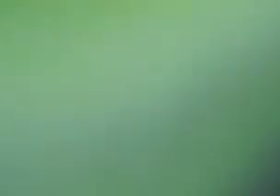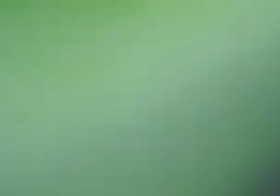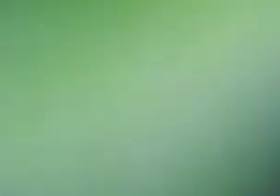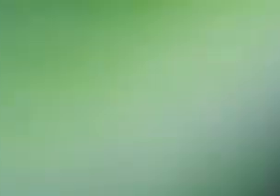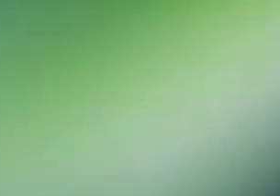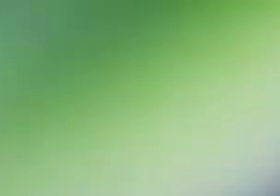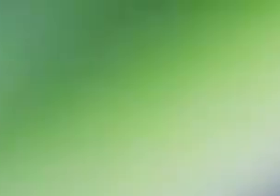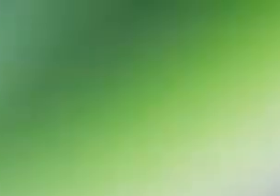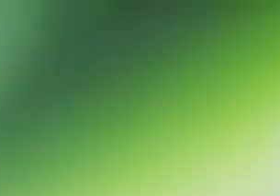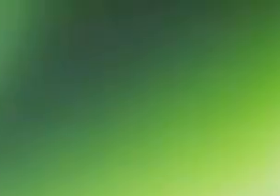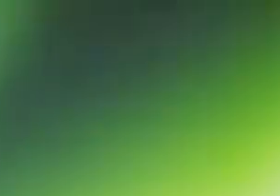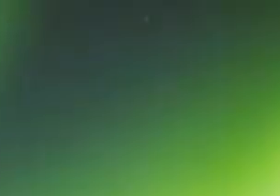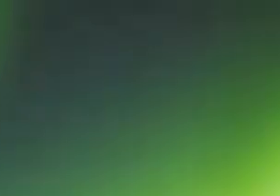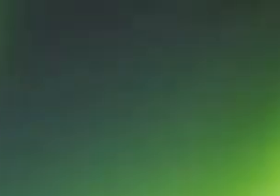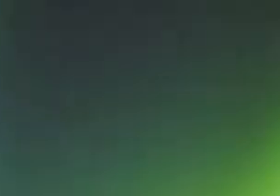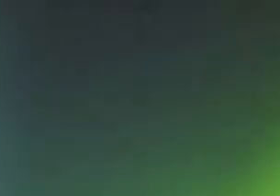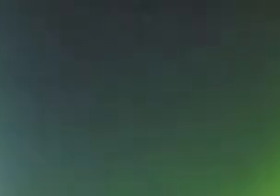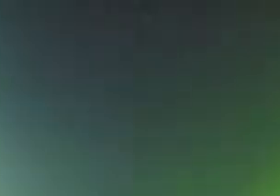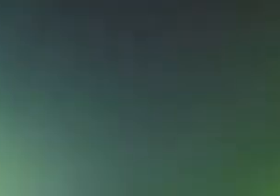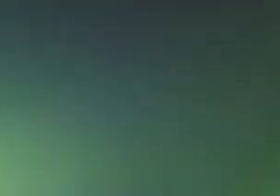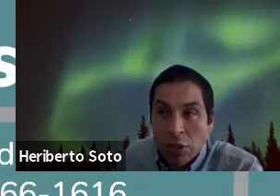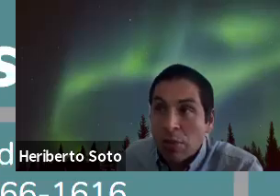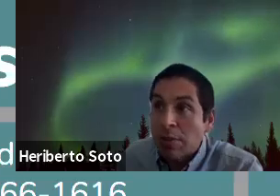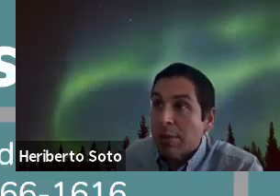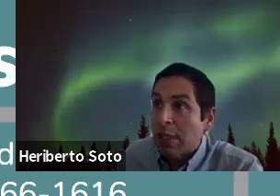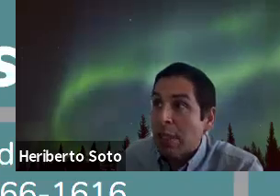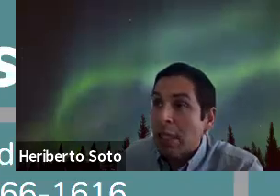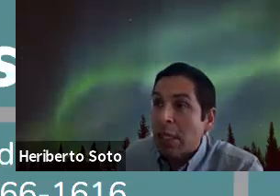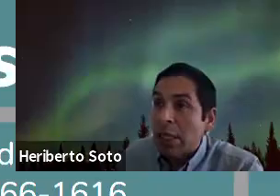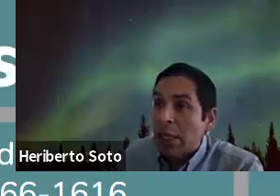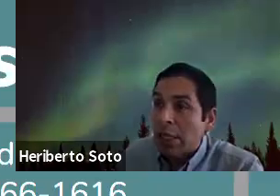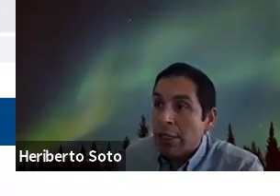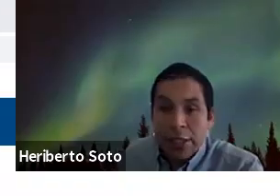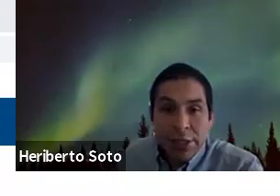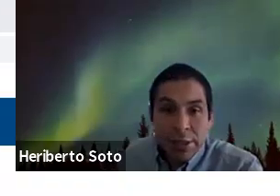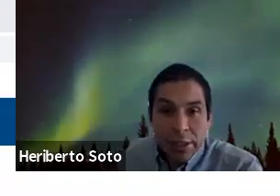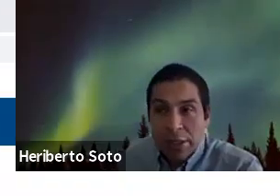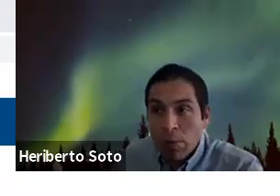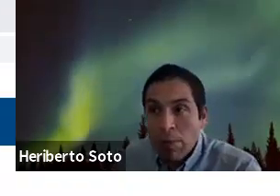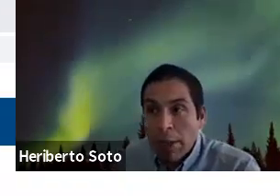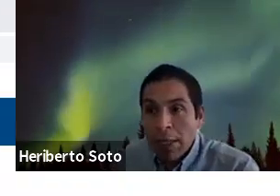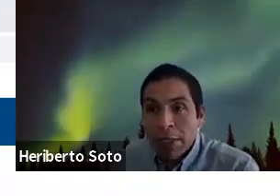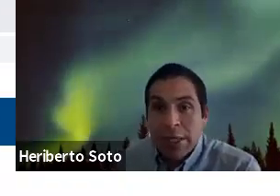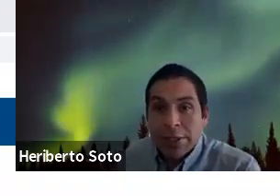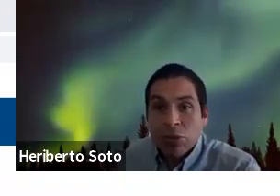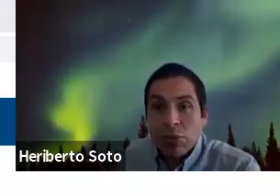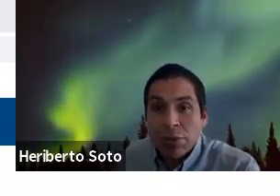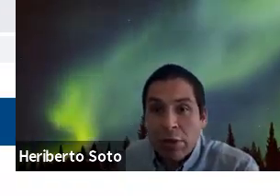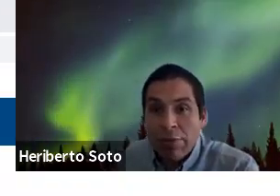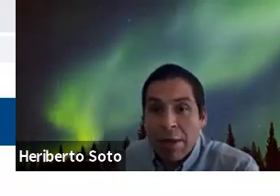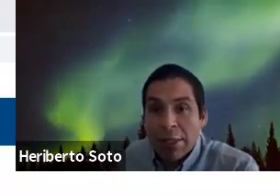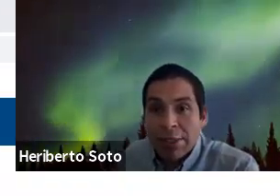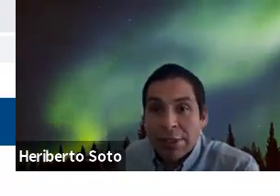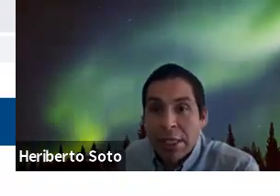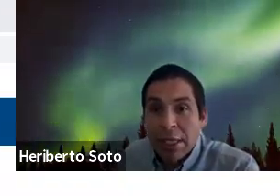website. So at this point, hopefully you will see, in this case, this webpage that is introducing